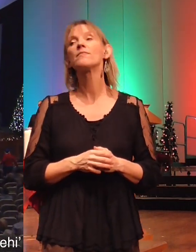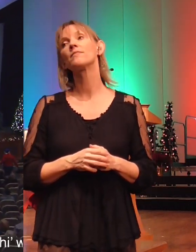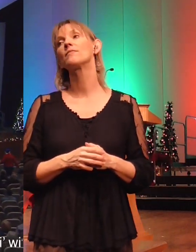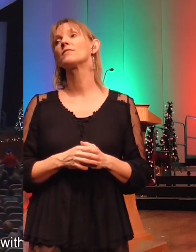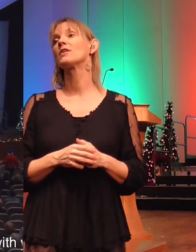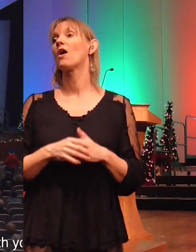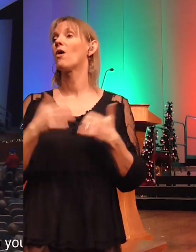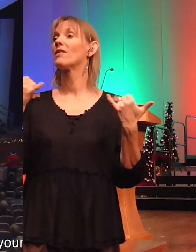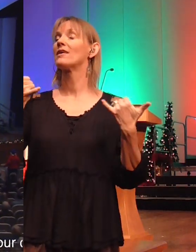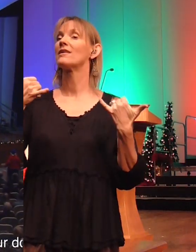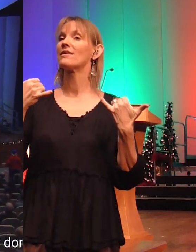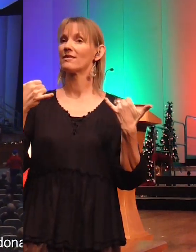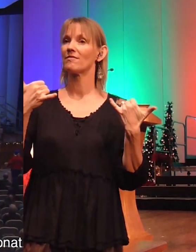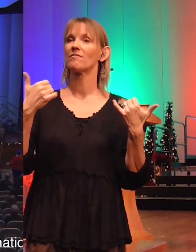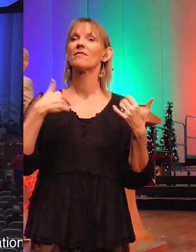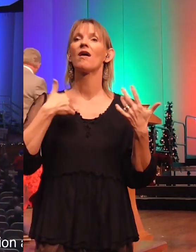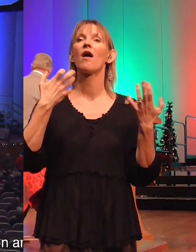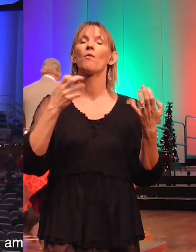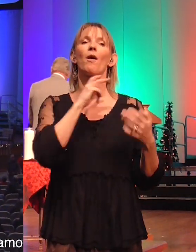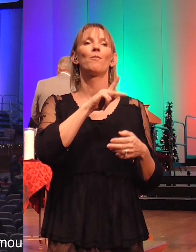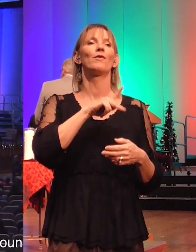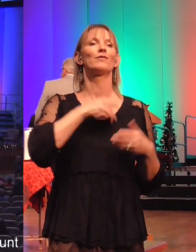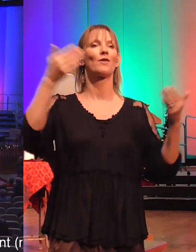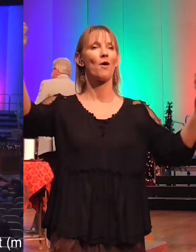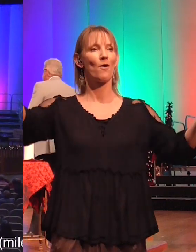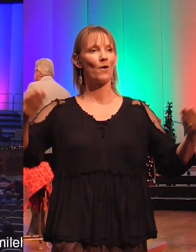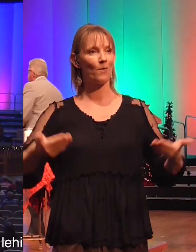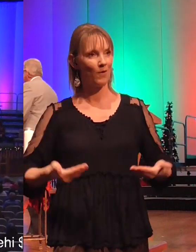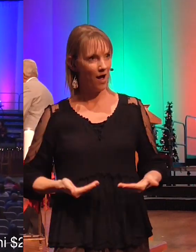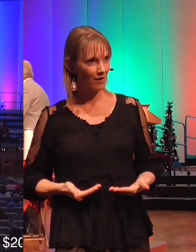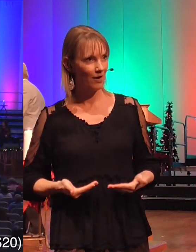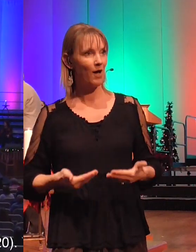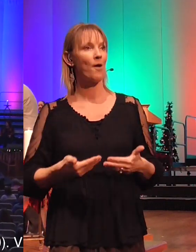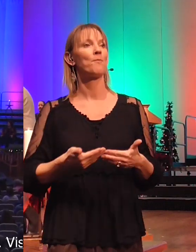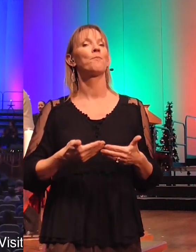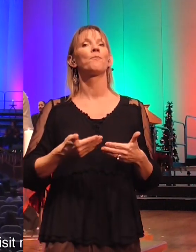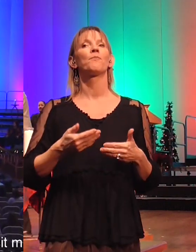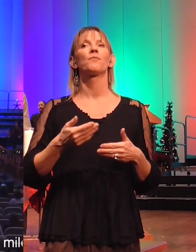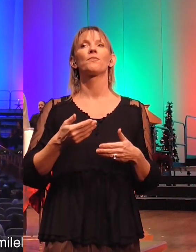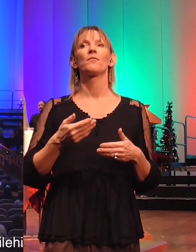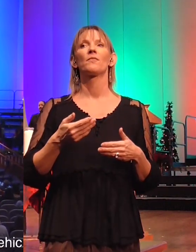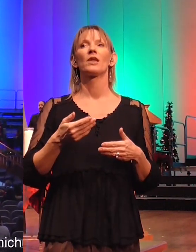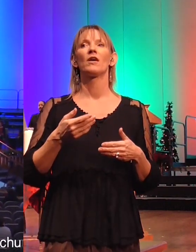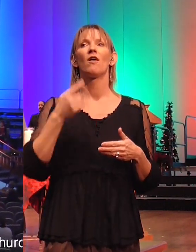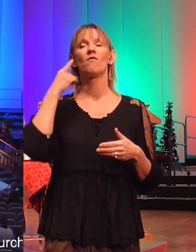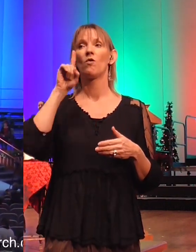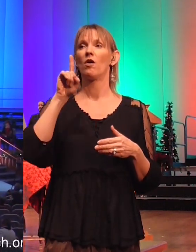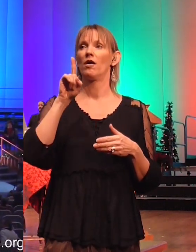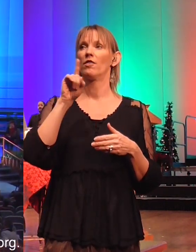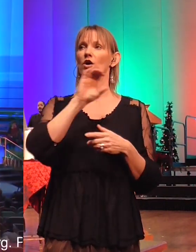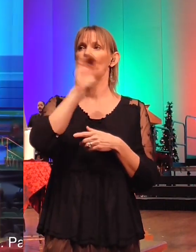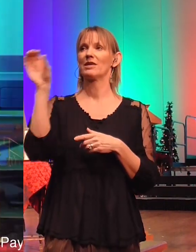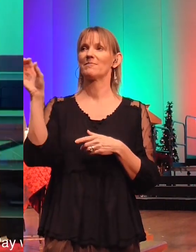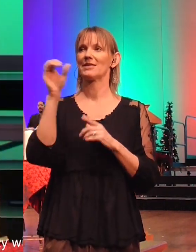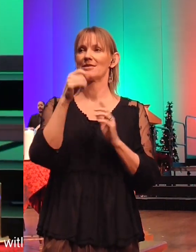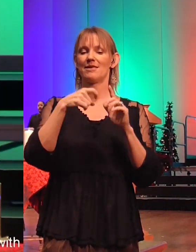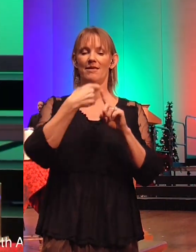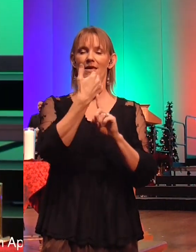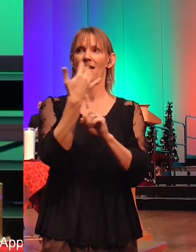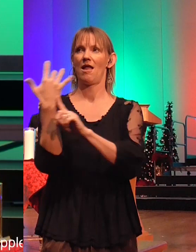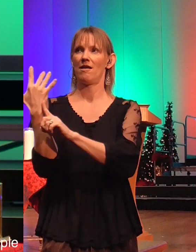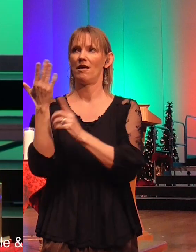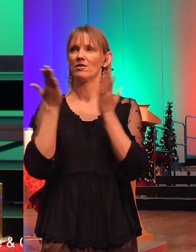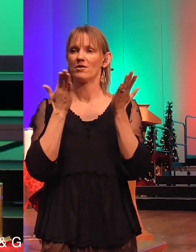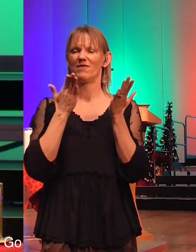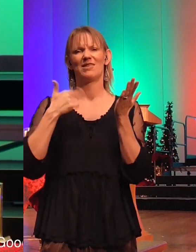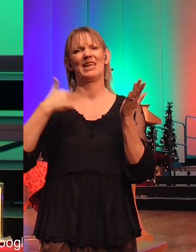So at this time, I'd like to extend my personal welcome to the Christmas candlelight service. This is my invitation to you to